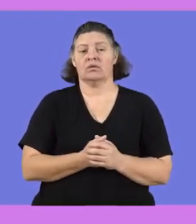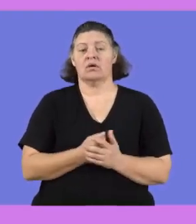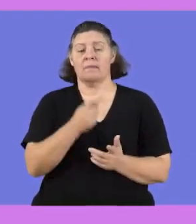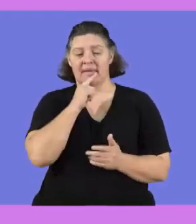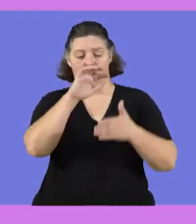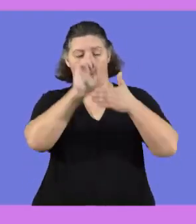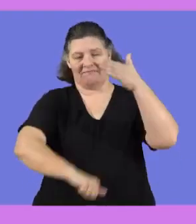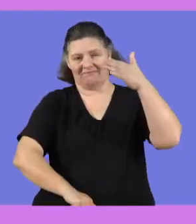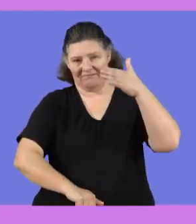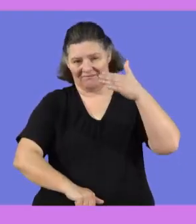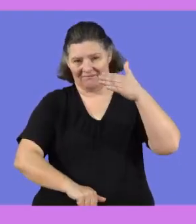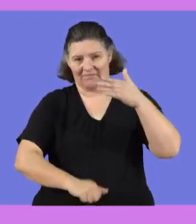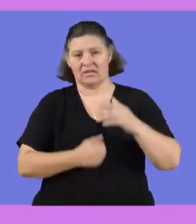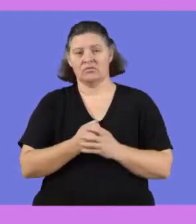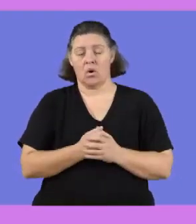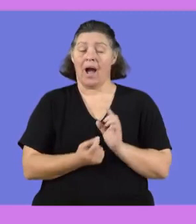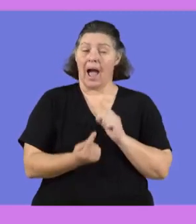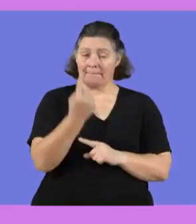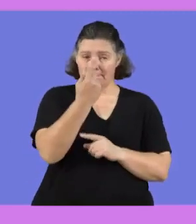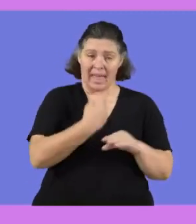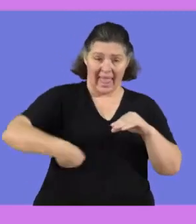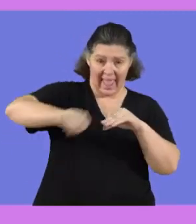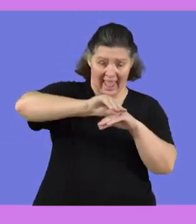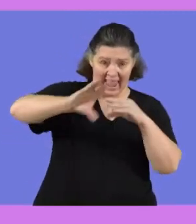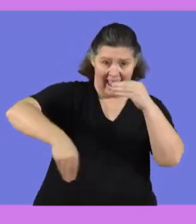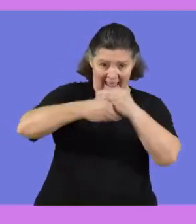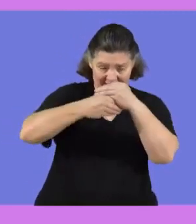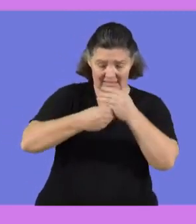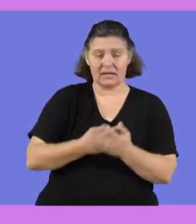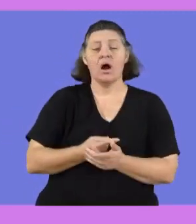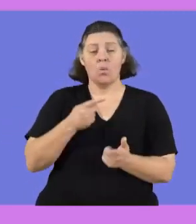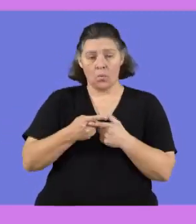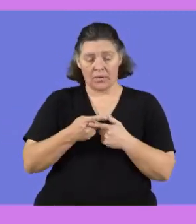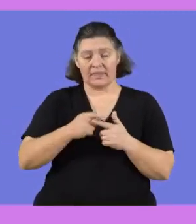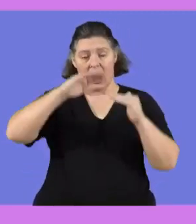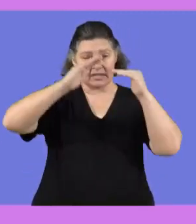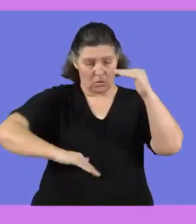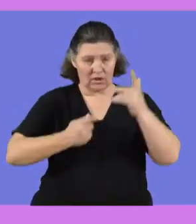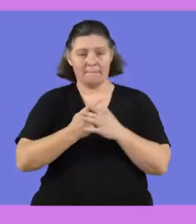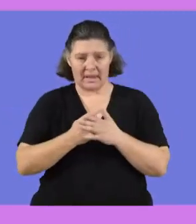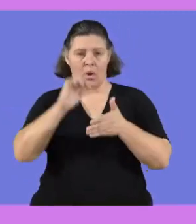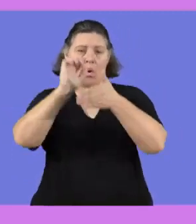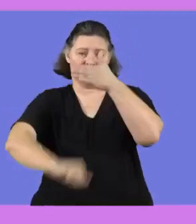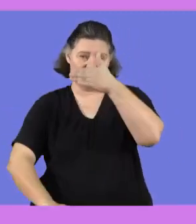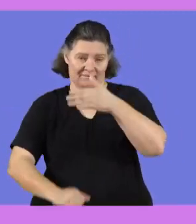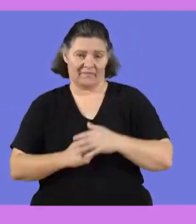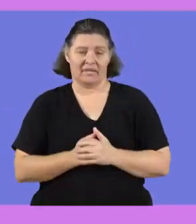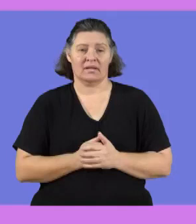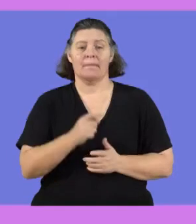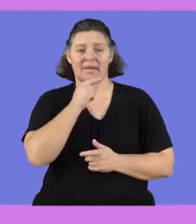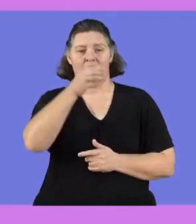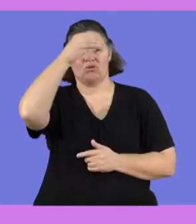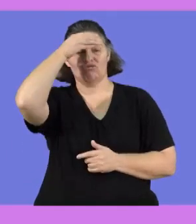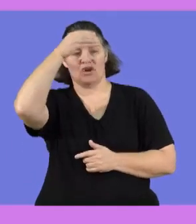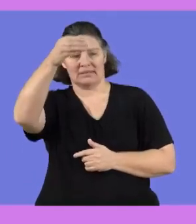we are going to subtract. So with markup, we add. With markdown, we subtract. So